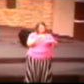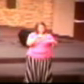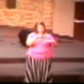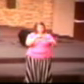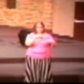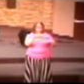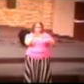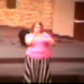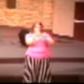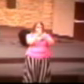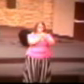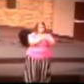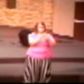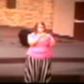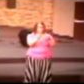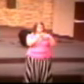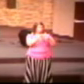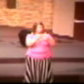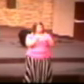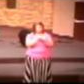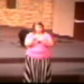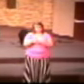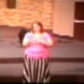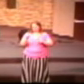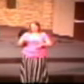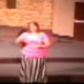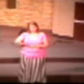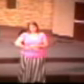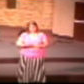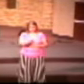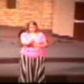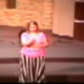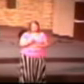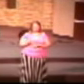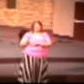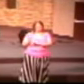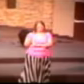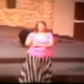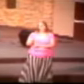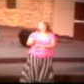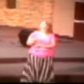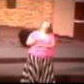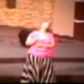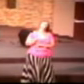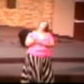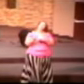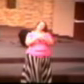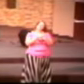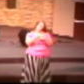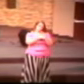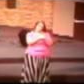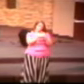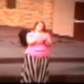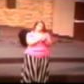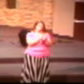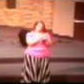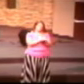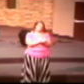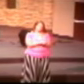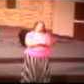else? The invitation is for you to come in just a moment and share the bread and the cup